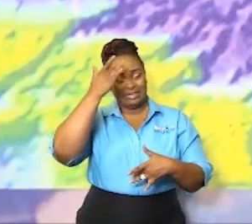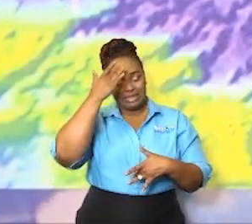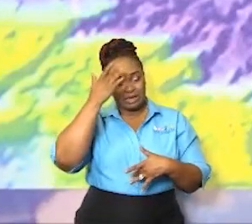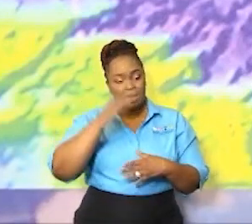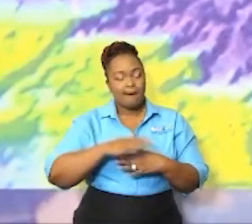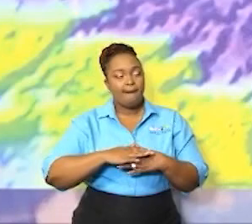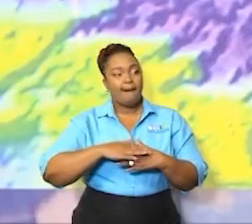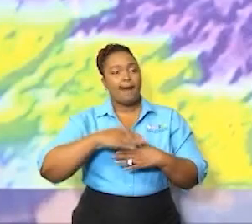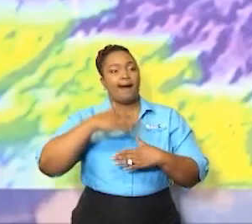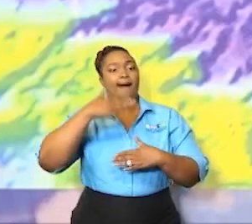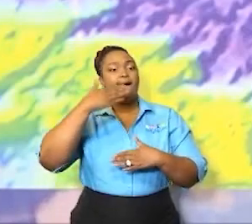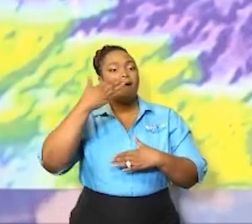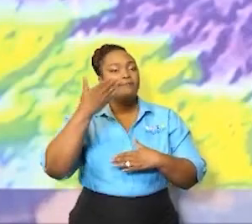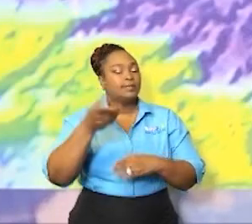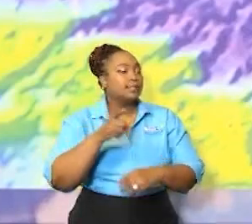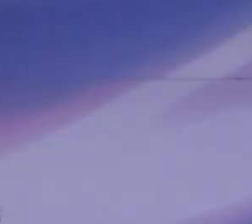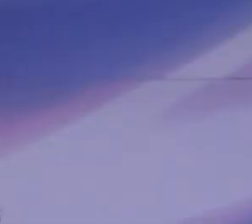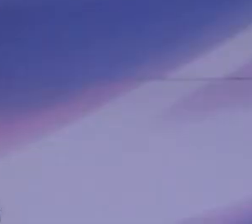things like Delta.